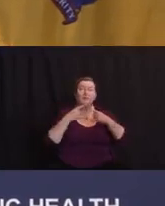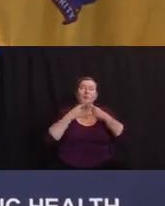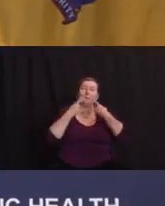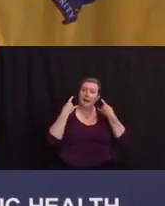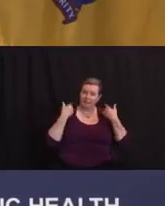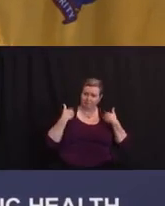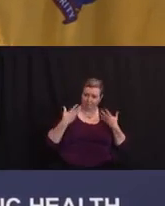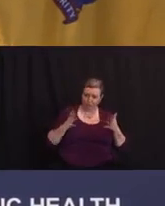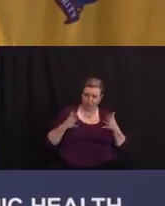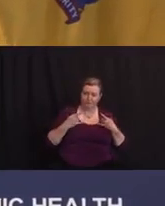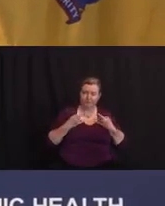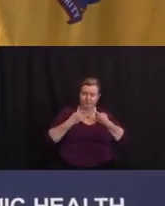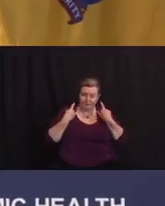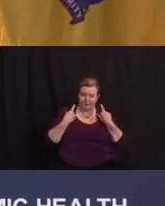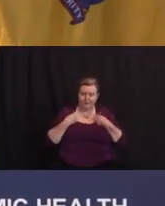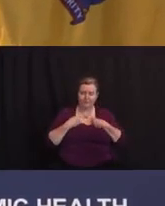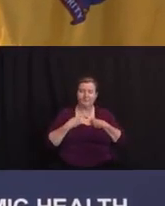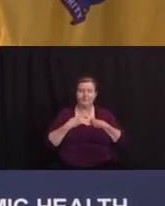masking.